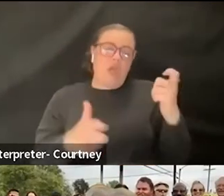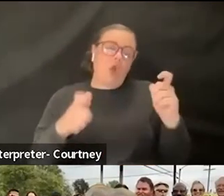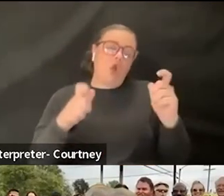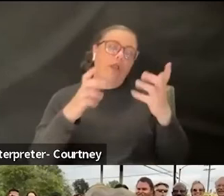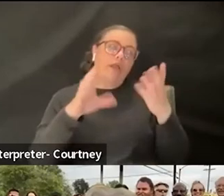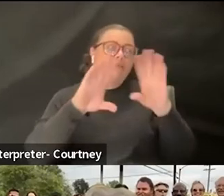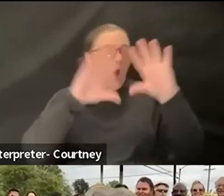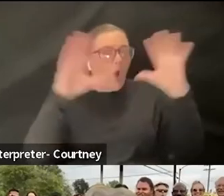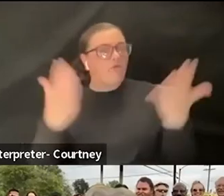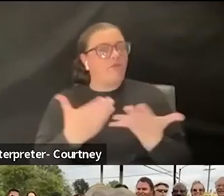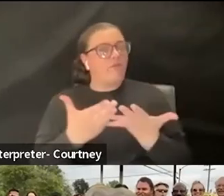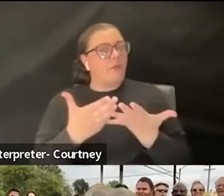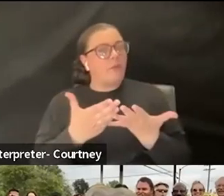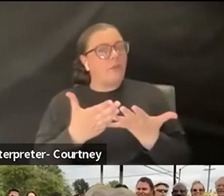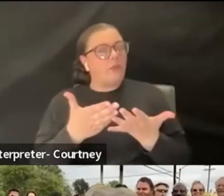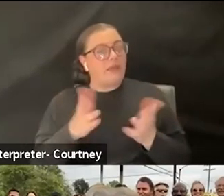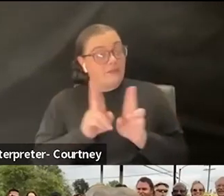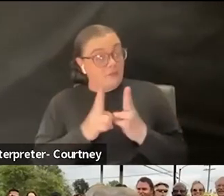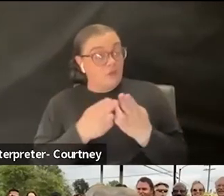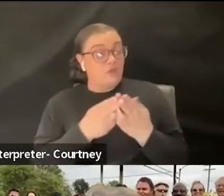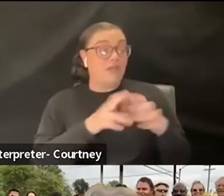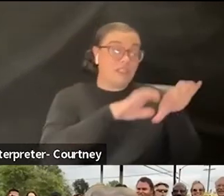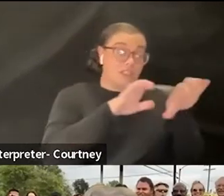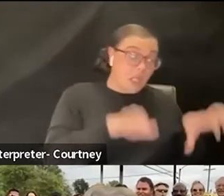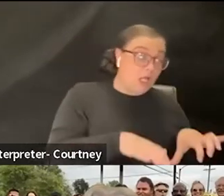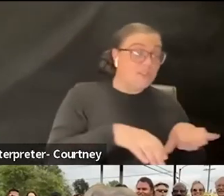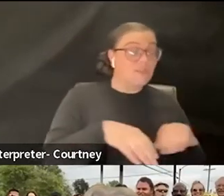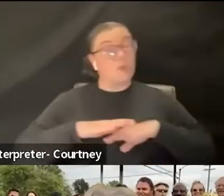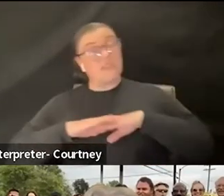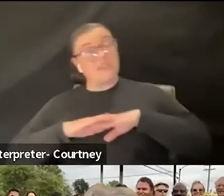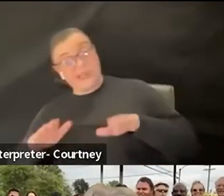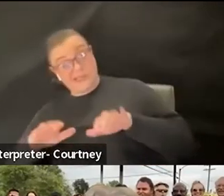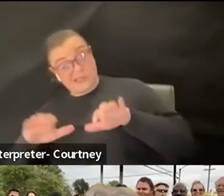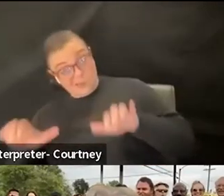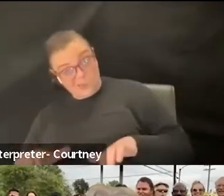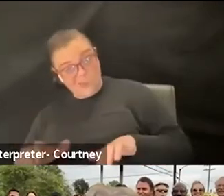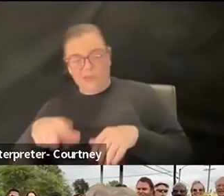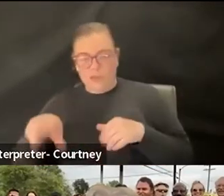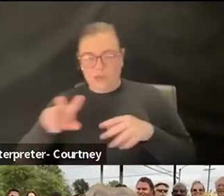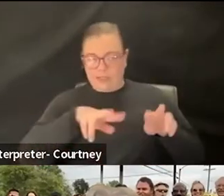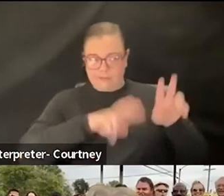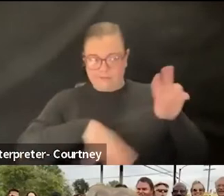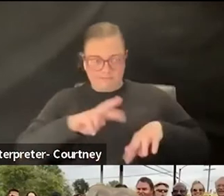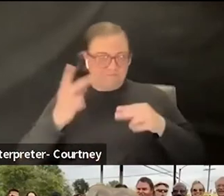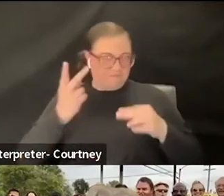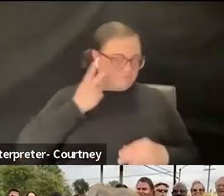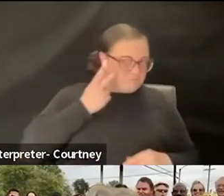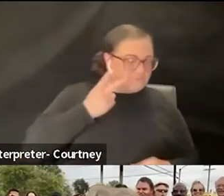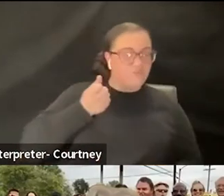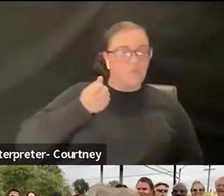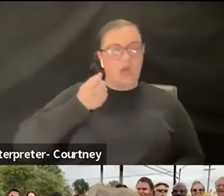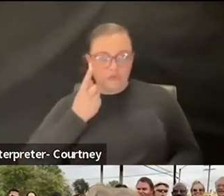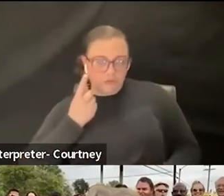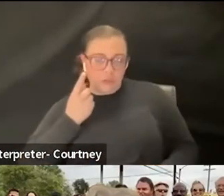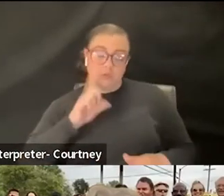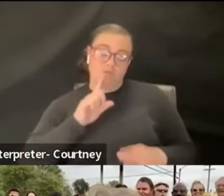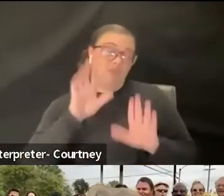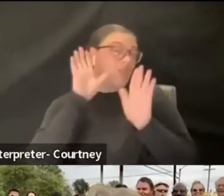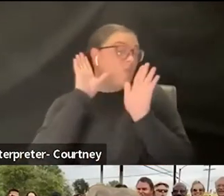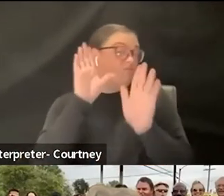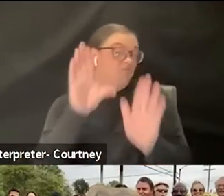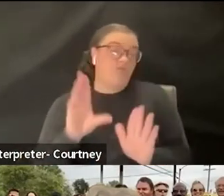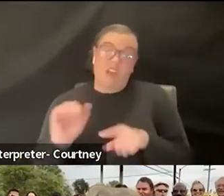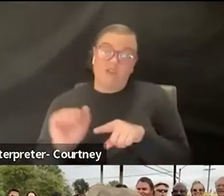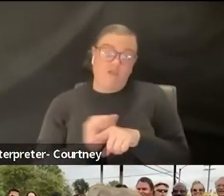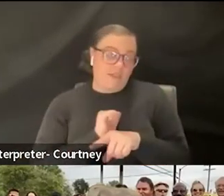do. And you're going to learn so much, and it's great. And then there was one other thing, is something that breeds solidarity that just blew